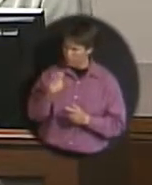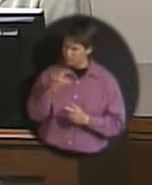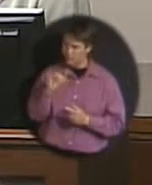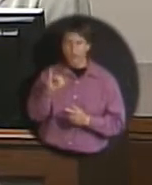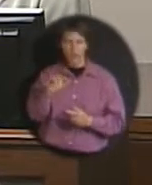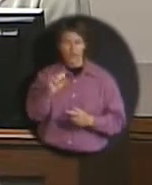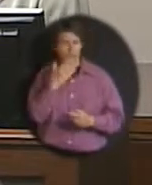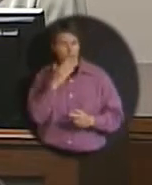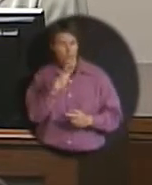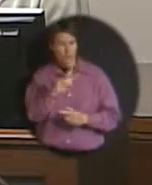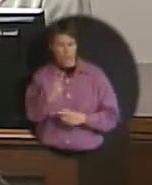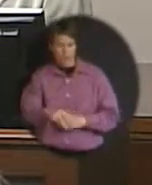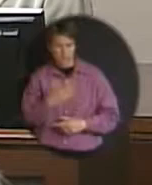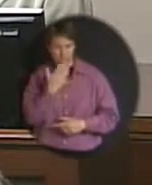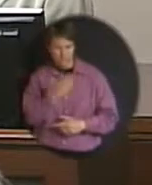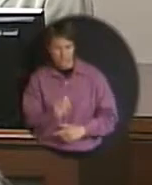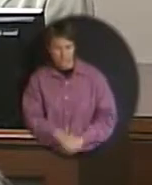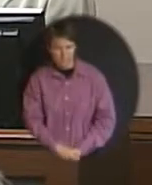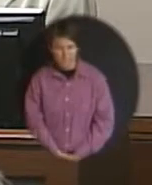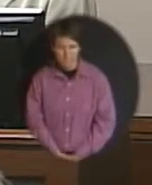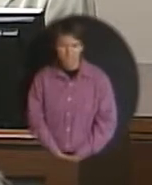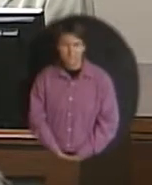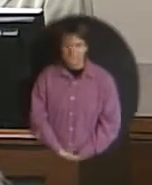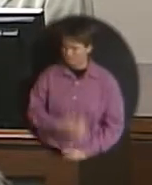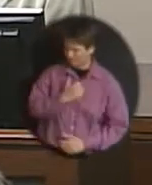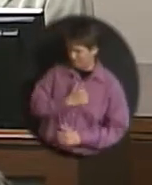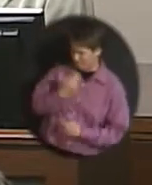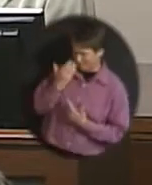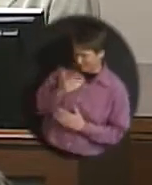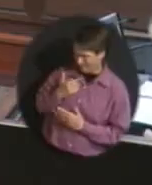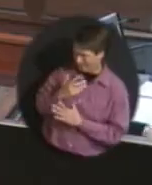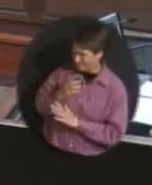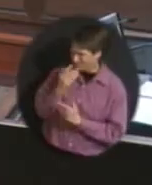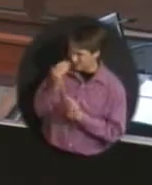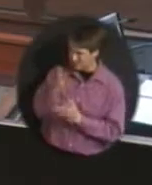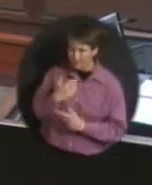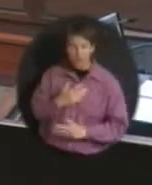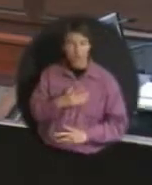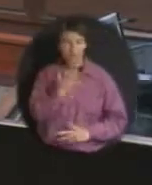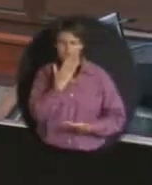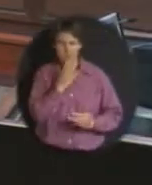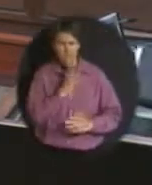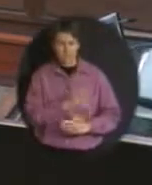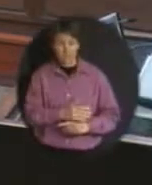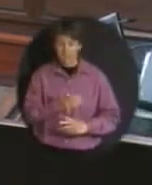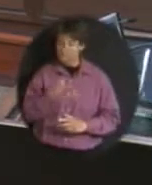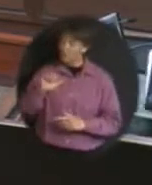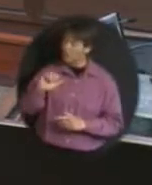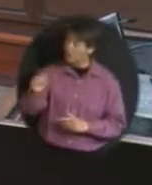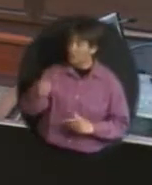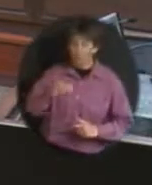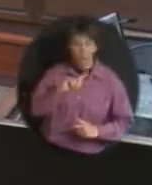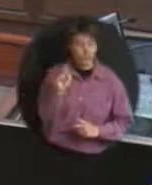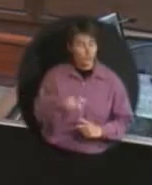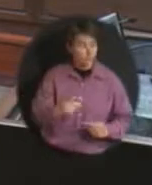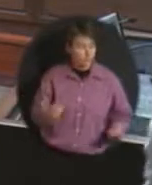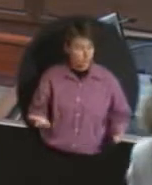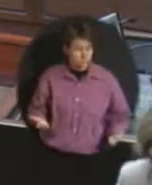you on the spot That's on okay. it. But didn't really matter. Thank you. Yeah. Okay. Any other questions?